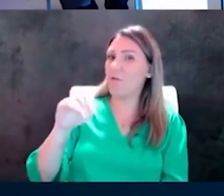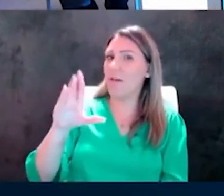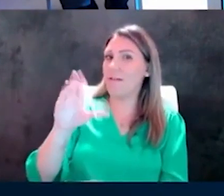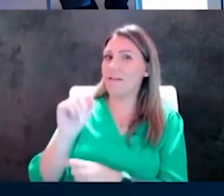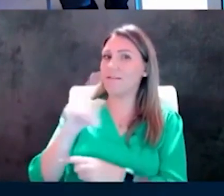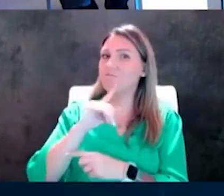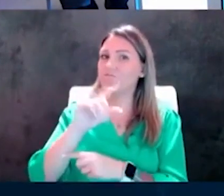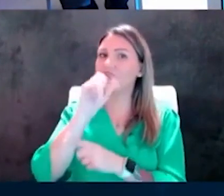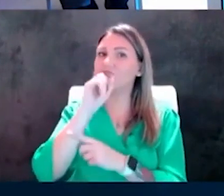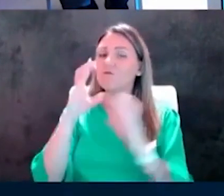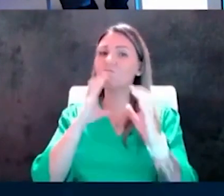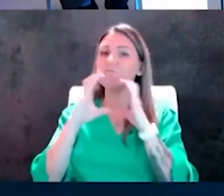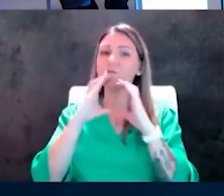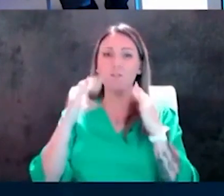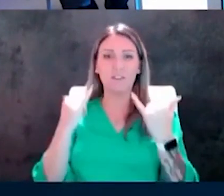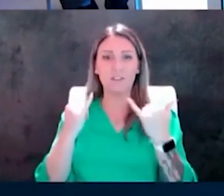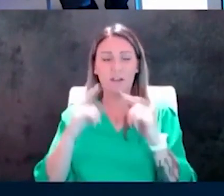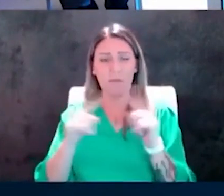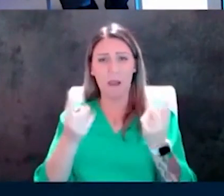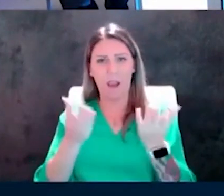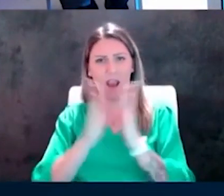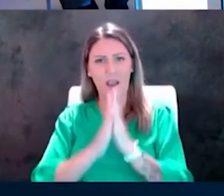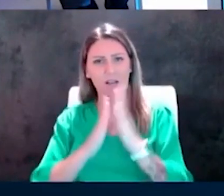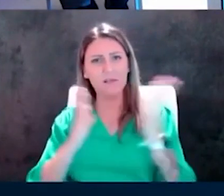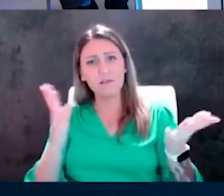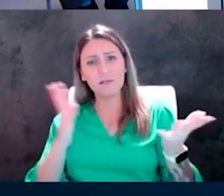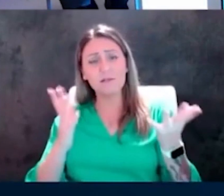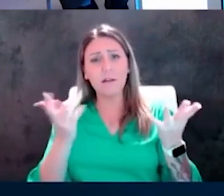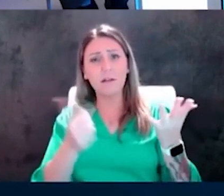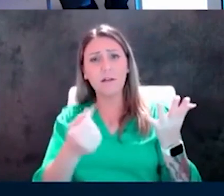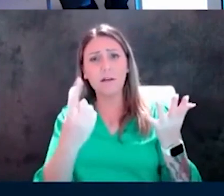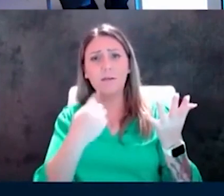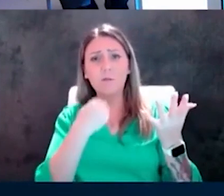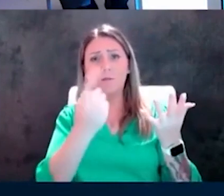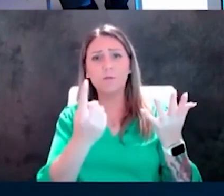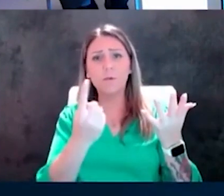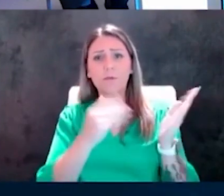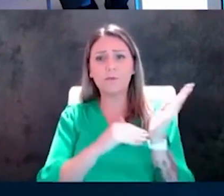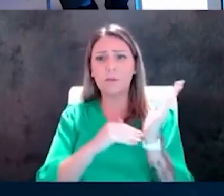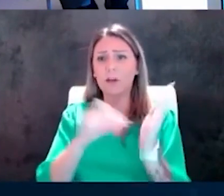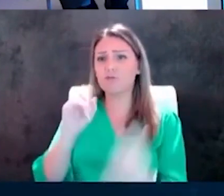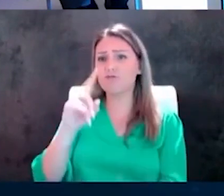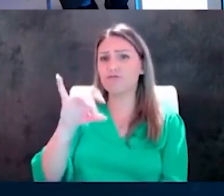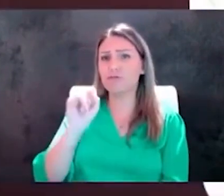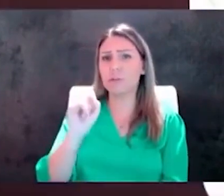that we're having today, but she asked, has anyone ever told Dr. Stites that he looks like Jeff Goldblum?